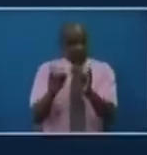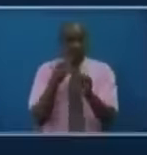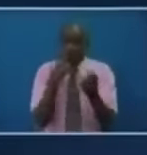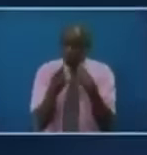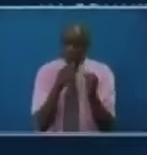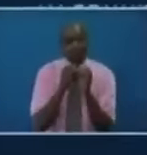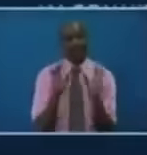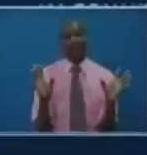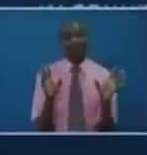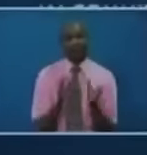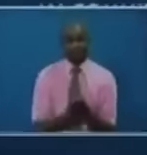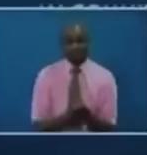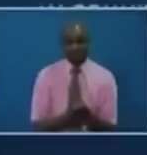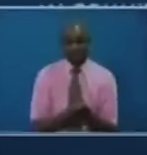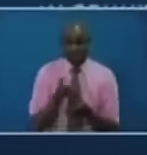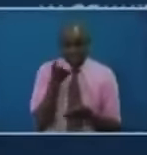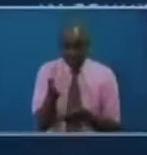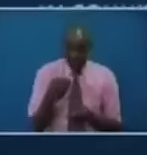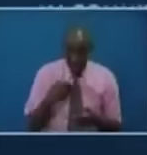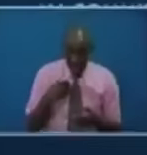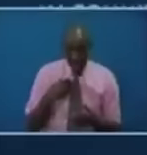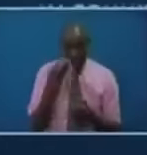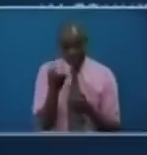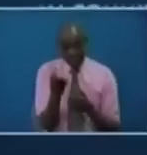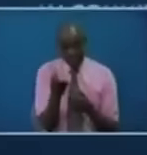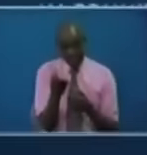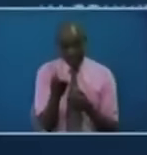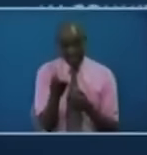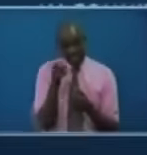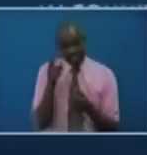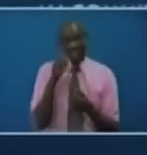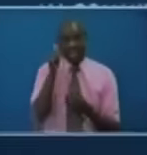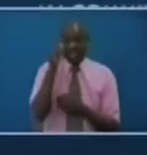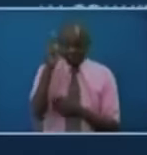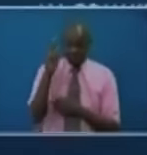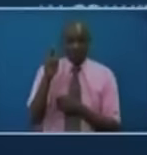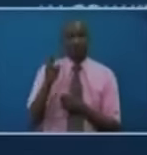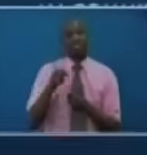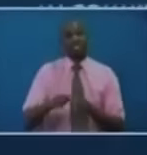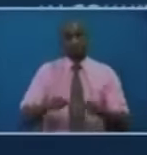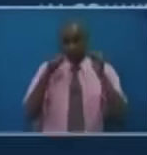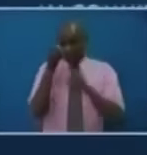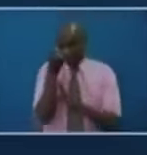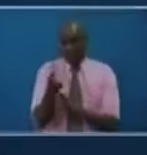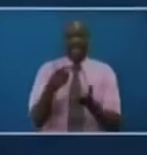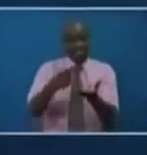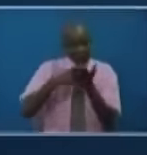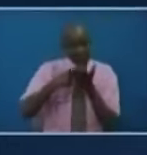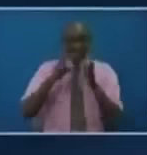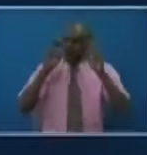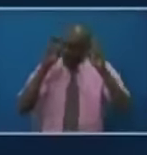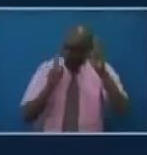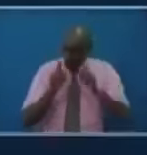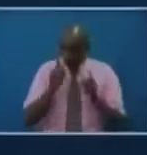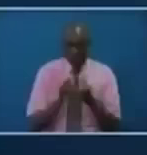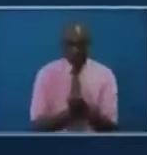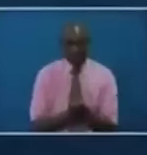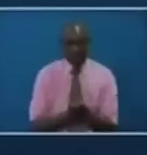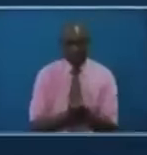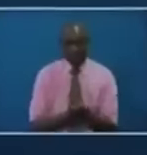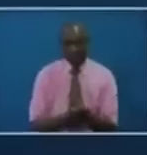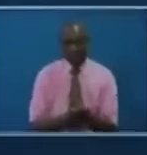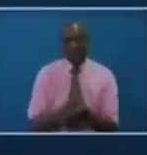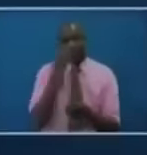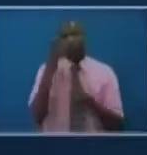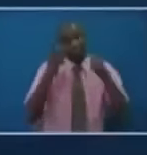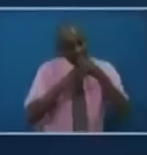talks. Amina Mohammed faces off with rivals in AU Commission Chairperson debate. You are 49. Do you mean